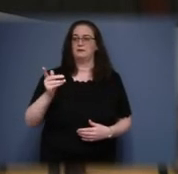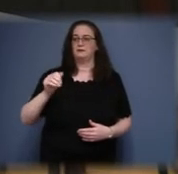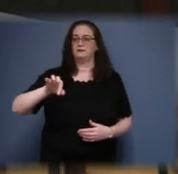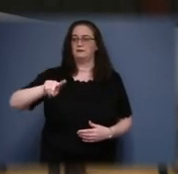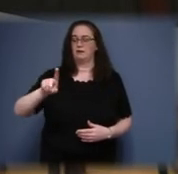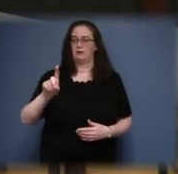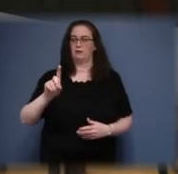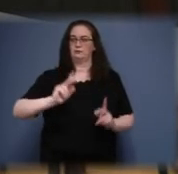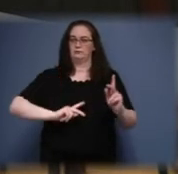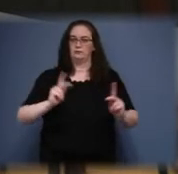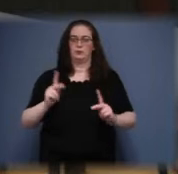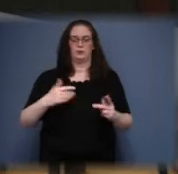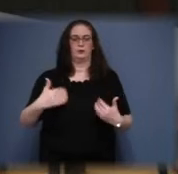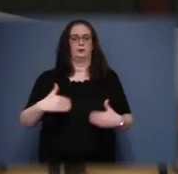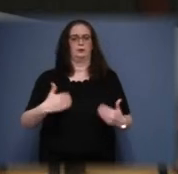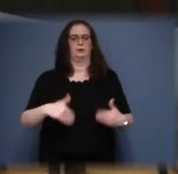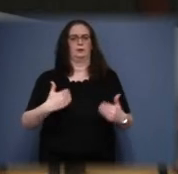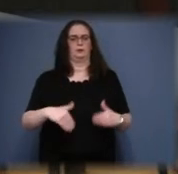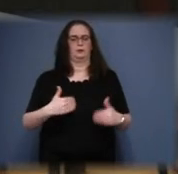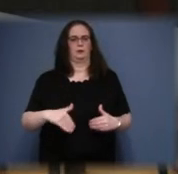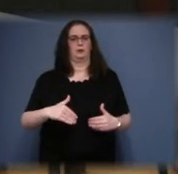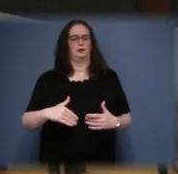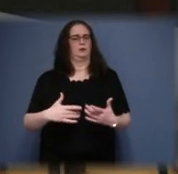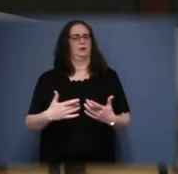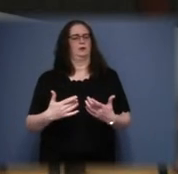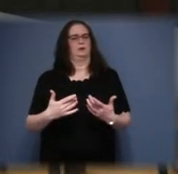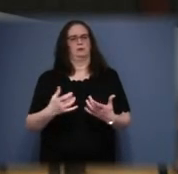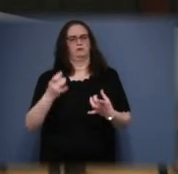heavy. Very heavy.